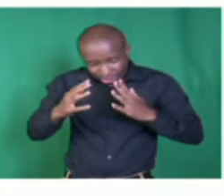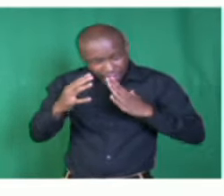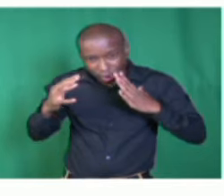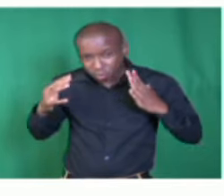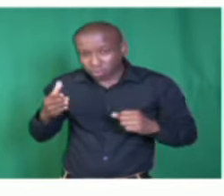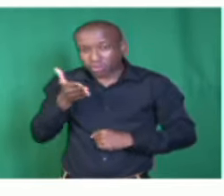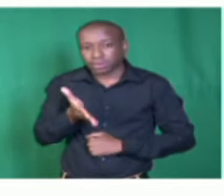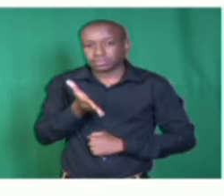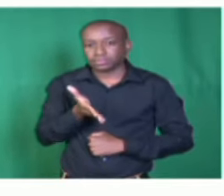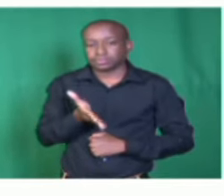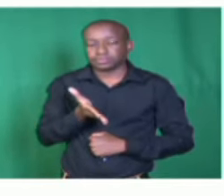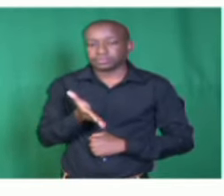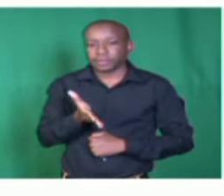context.